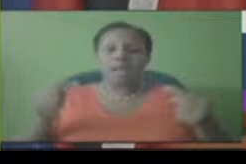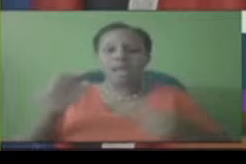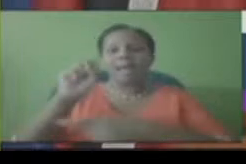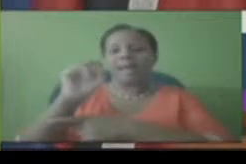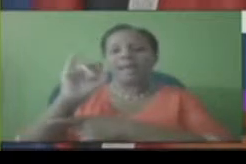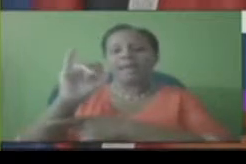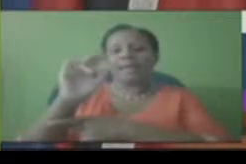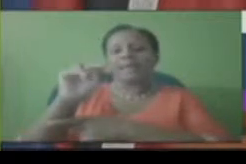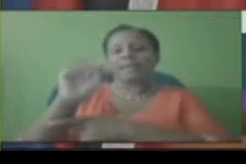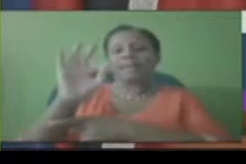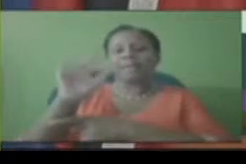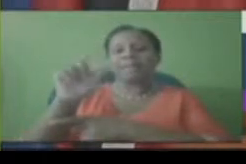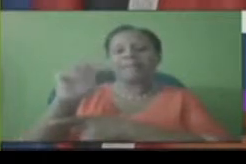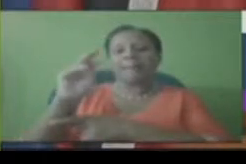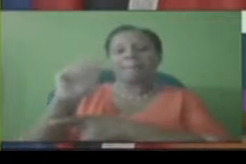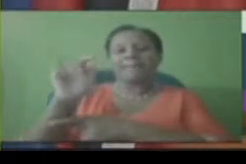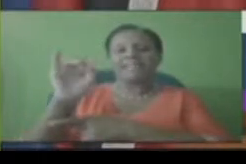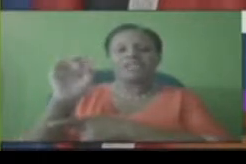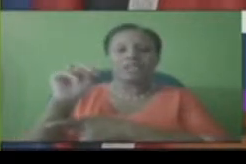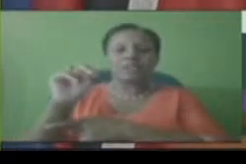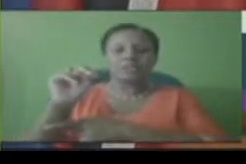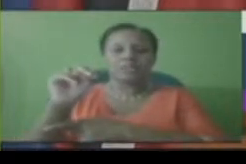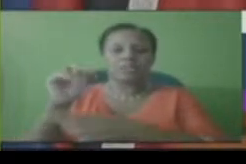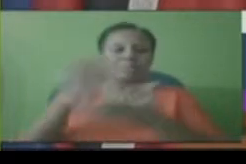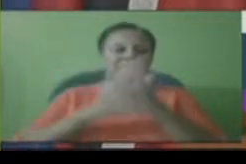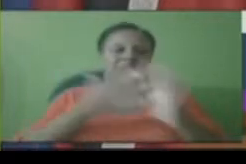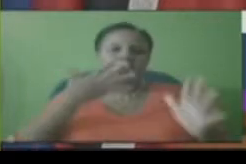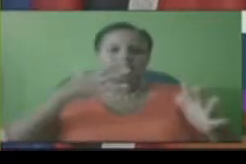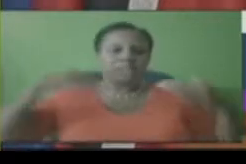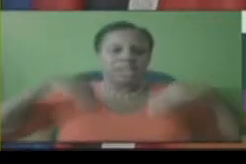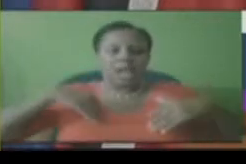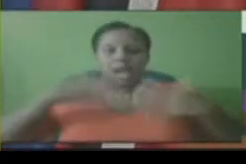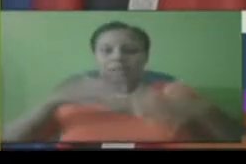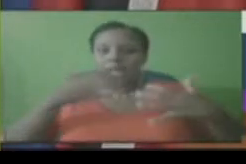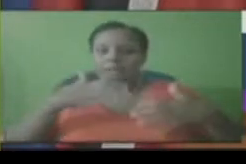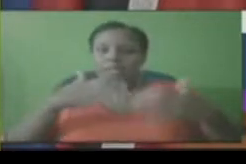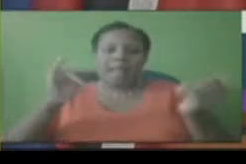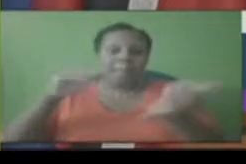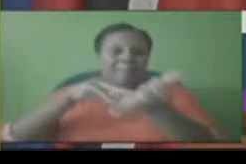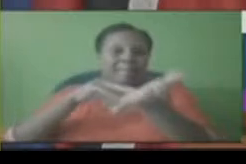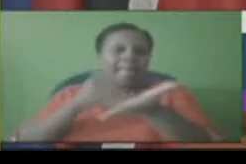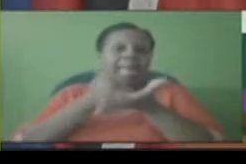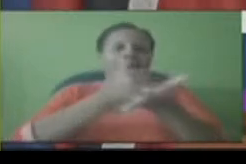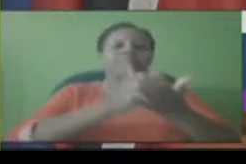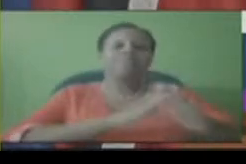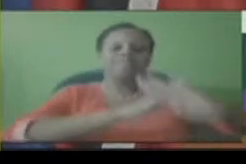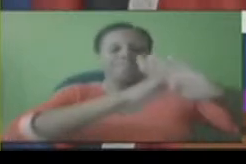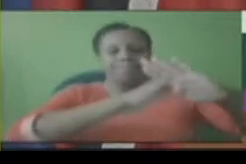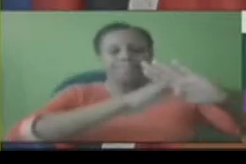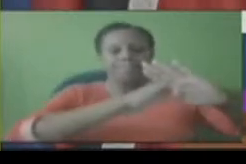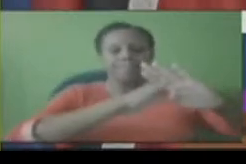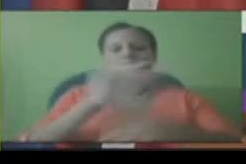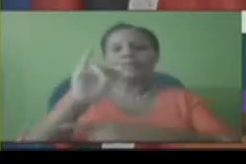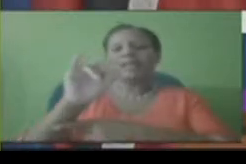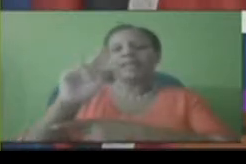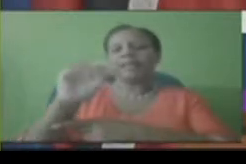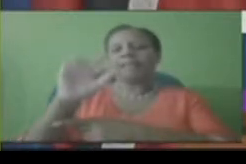inflammation. As part of the advice that came out from CMO's office, I am also